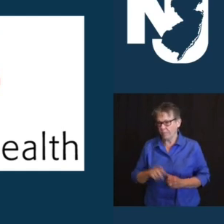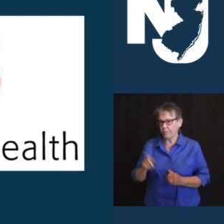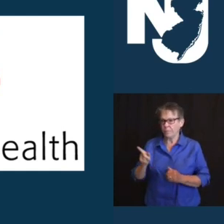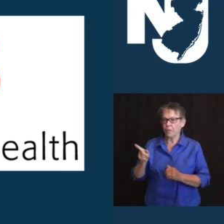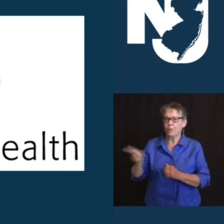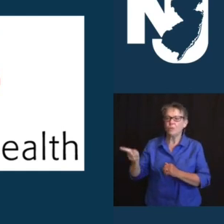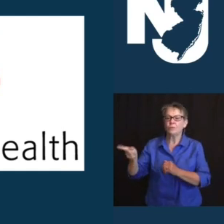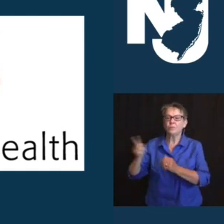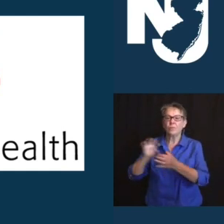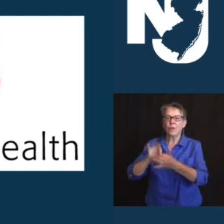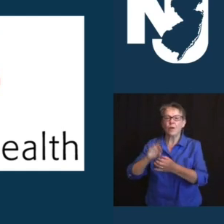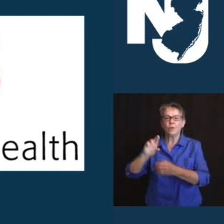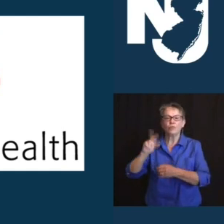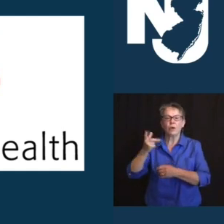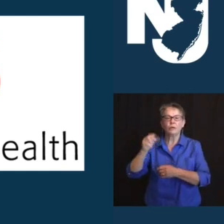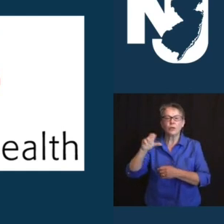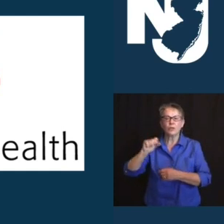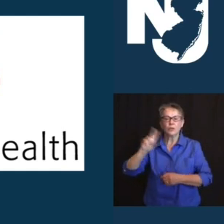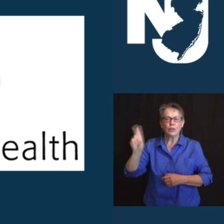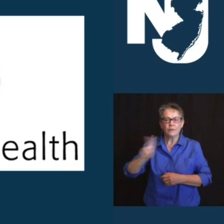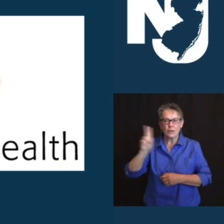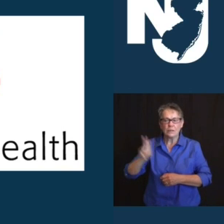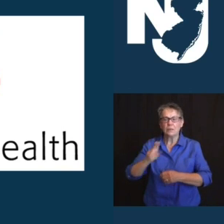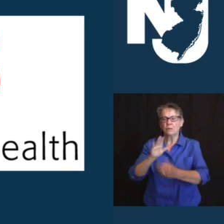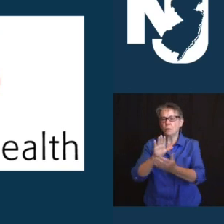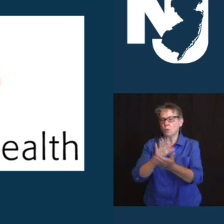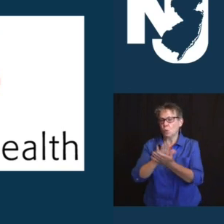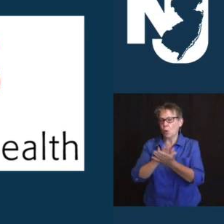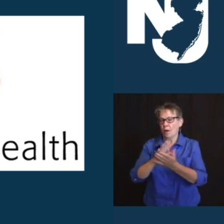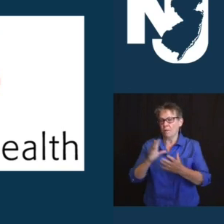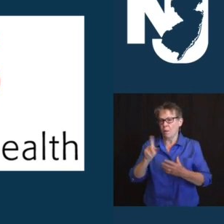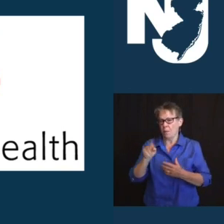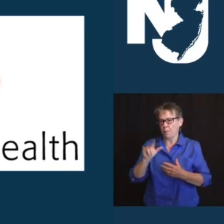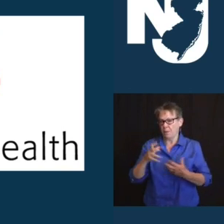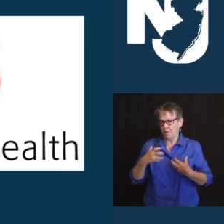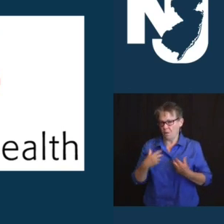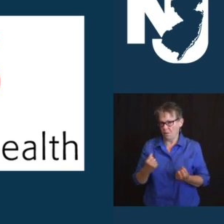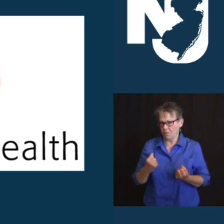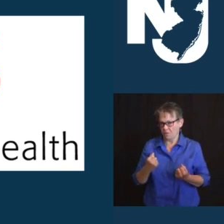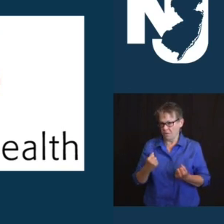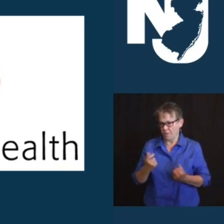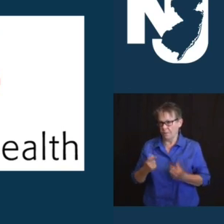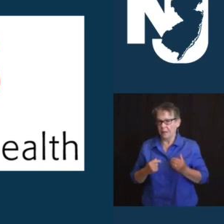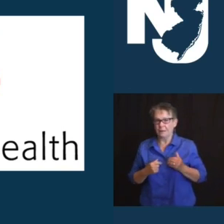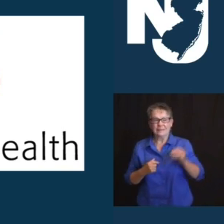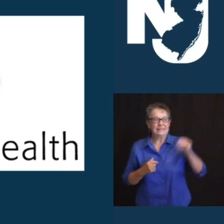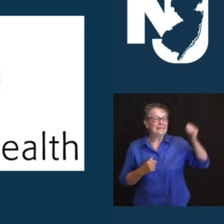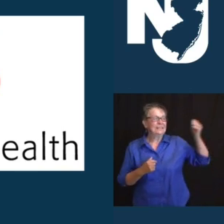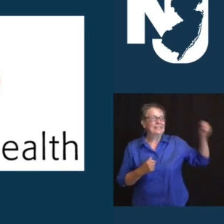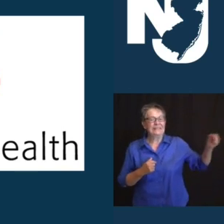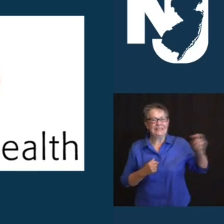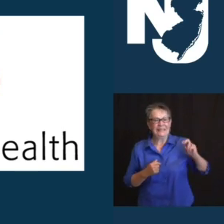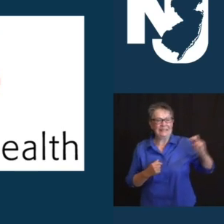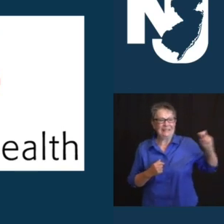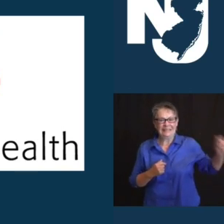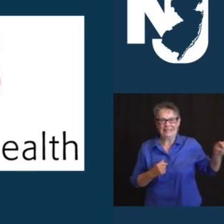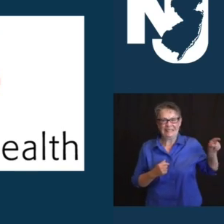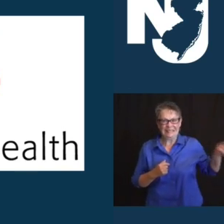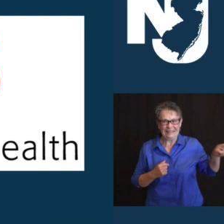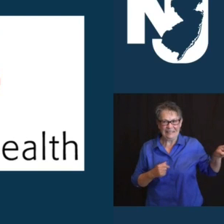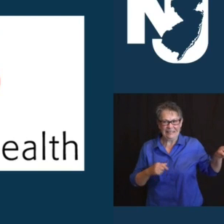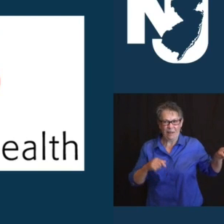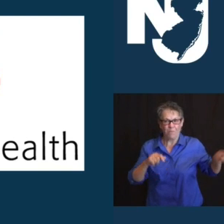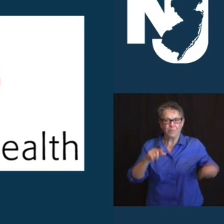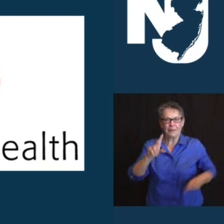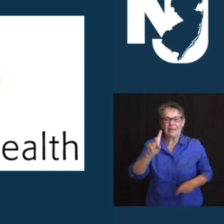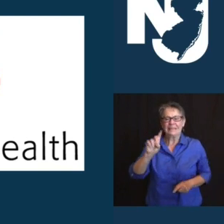Rutgers University. Perry, great to have you, as well as to my far right, Deandra Cameron, one of the members of the New